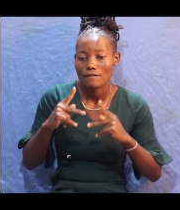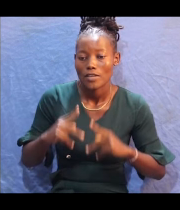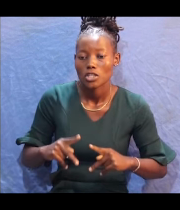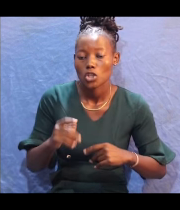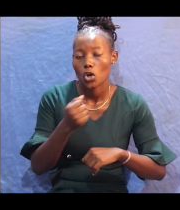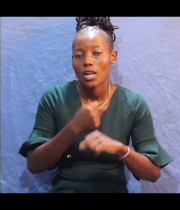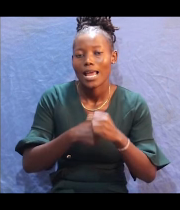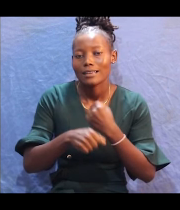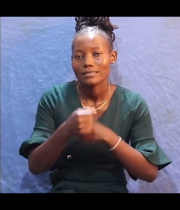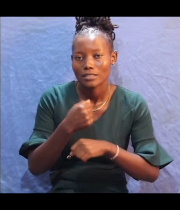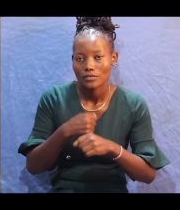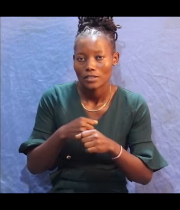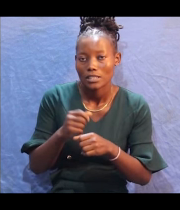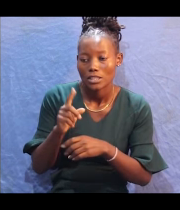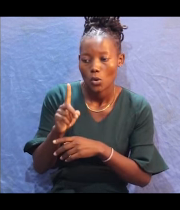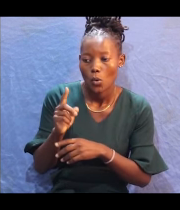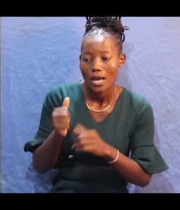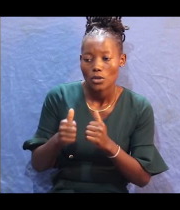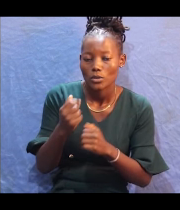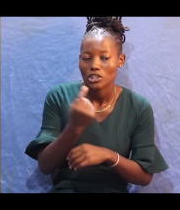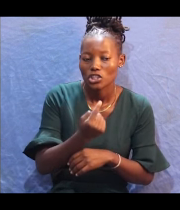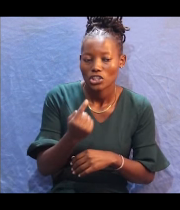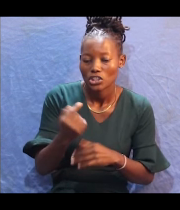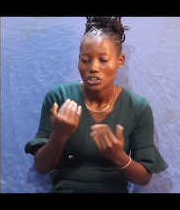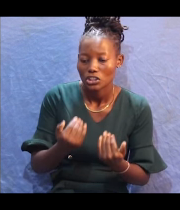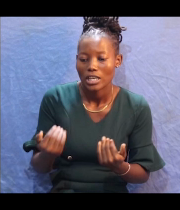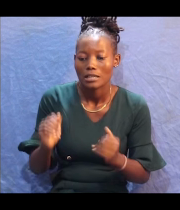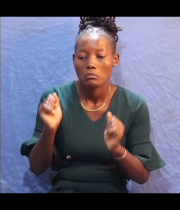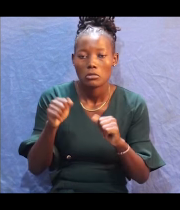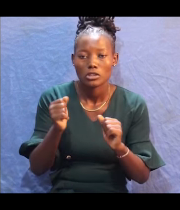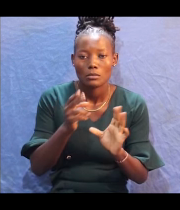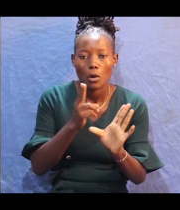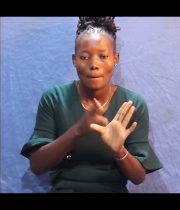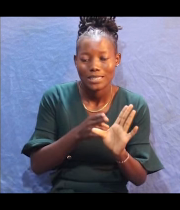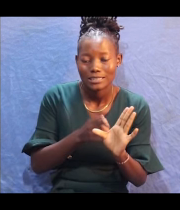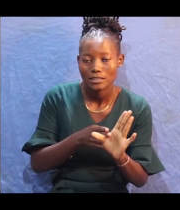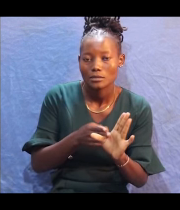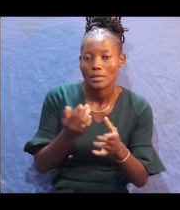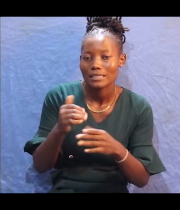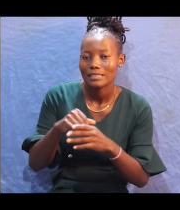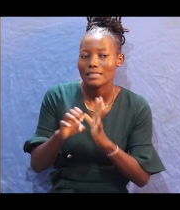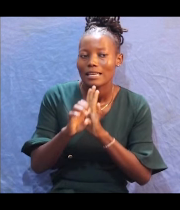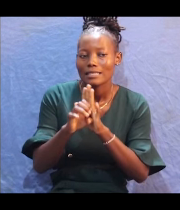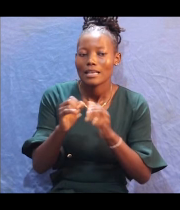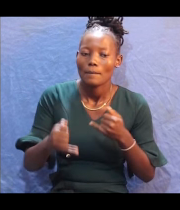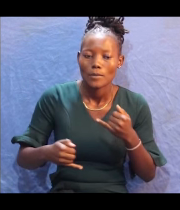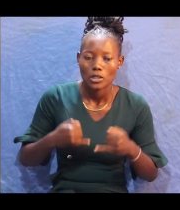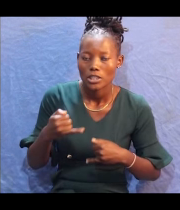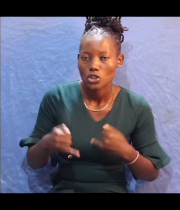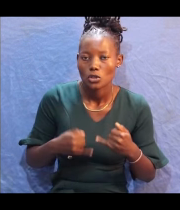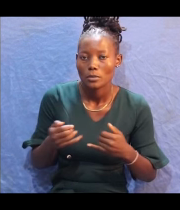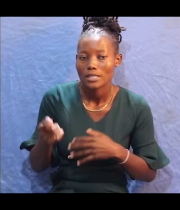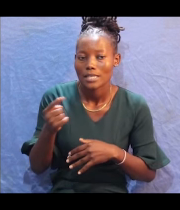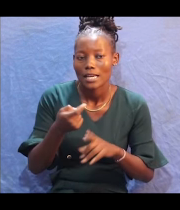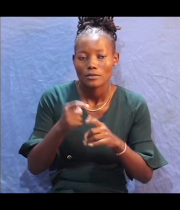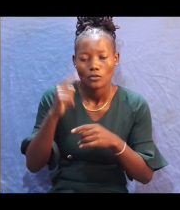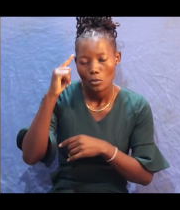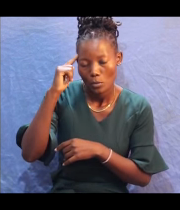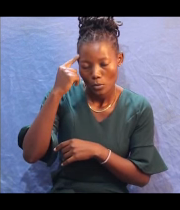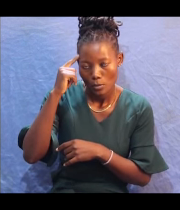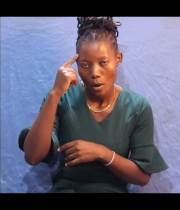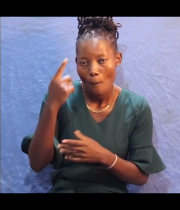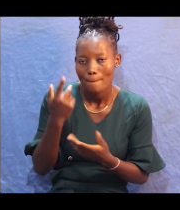physical activity that every child can participate in. When we talk about recreation, it immediately comes to our mind that that